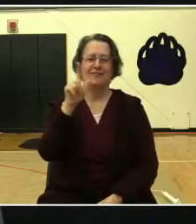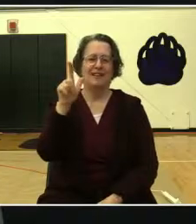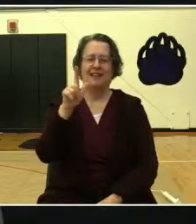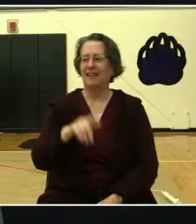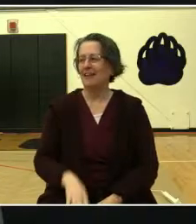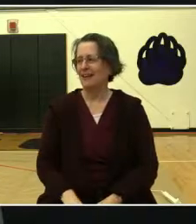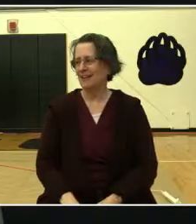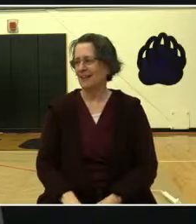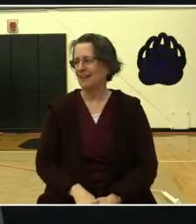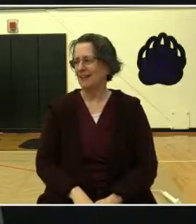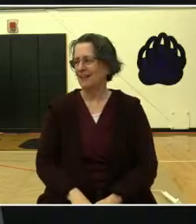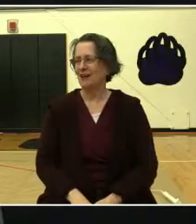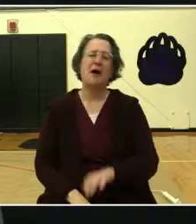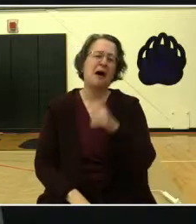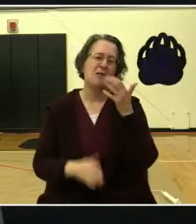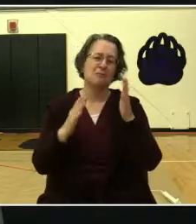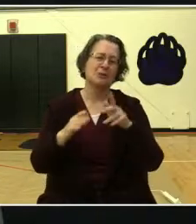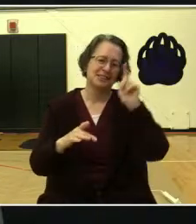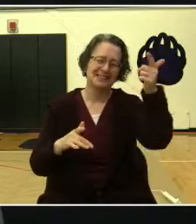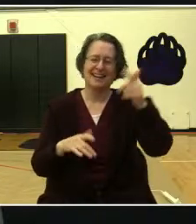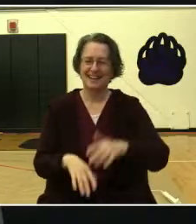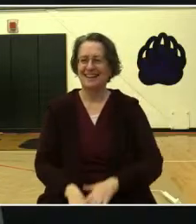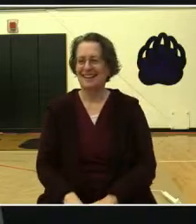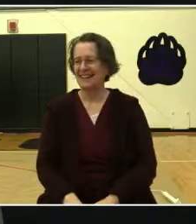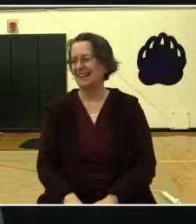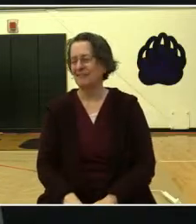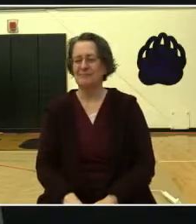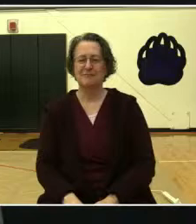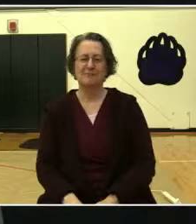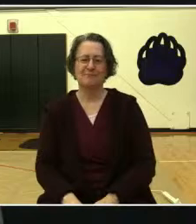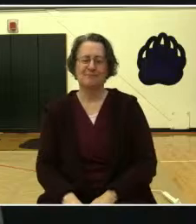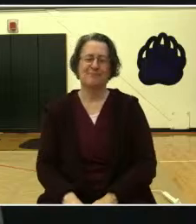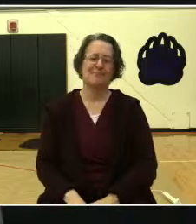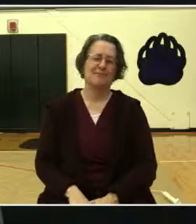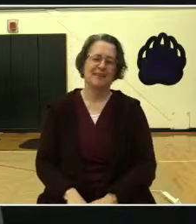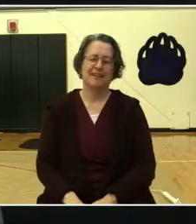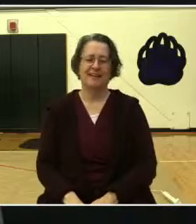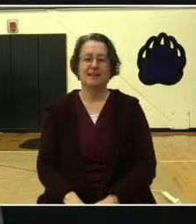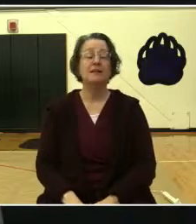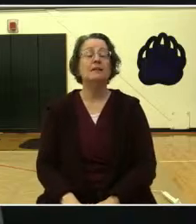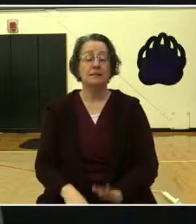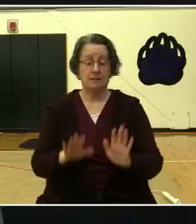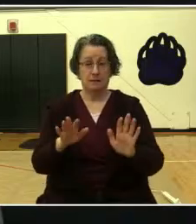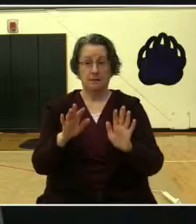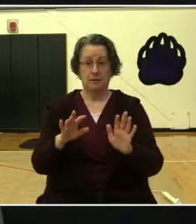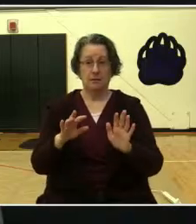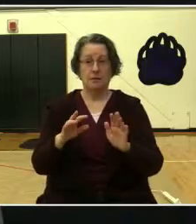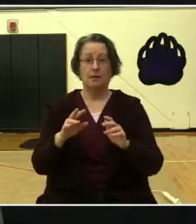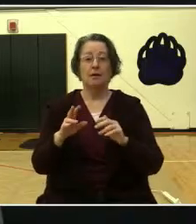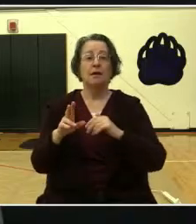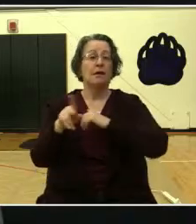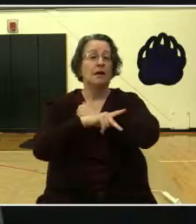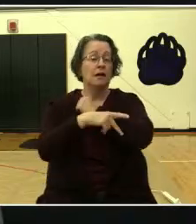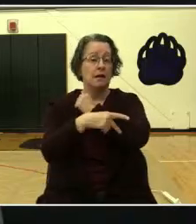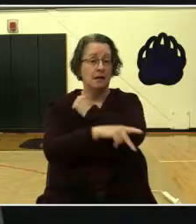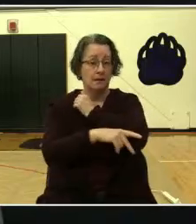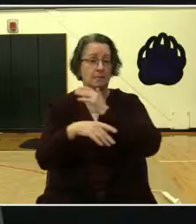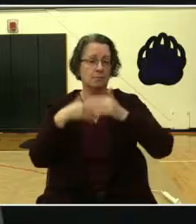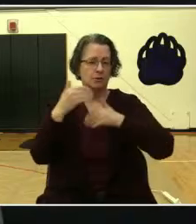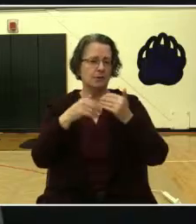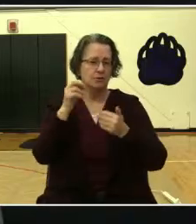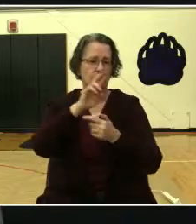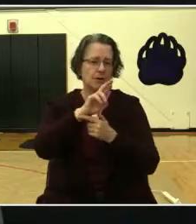Seconds thank you um as a general matter Roberts rules calls for the motion to be